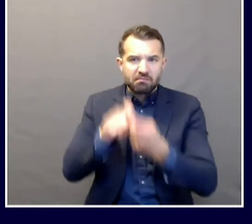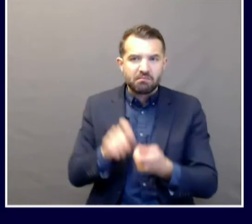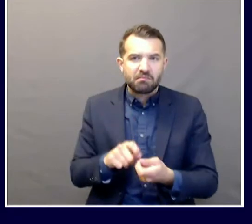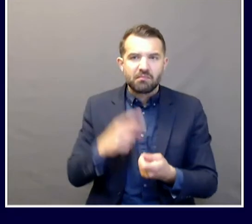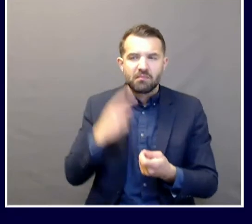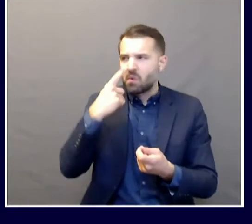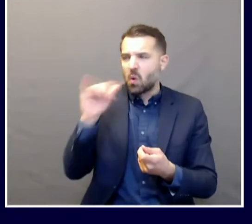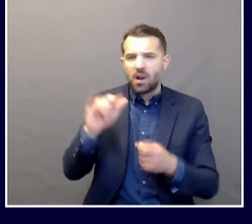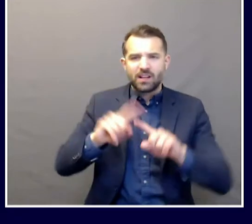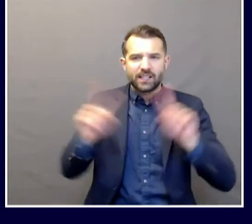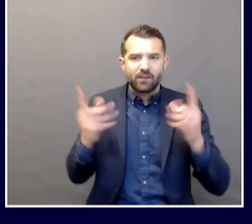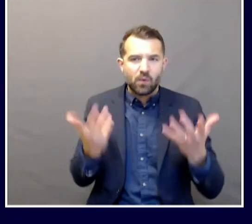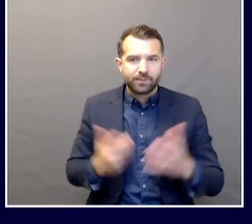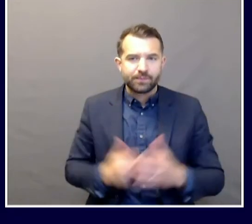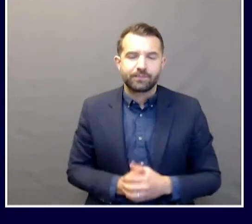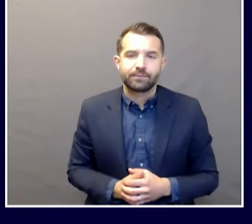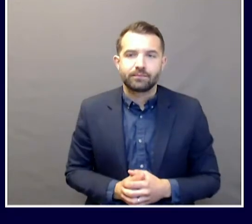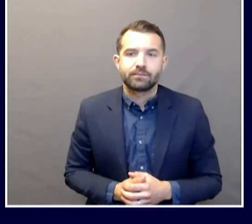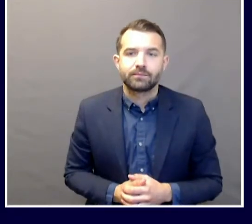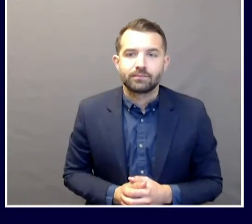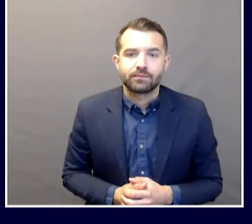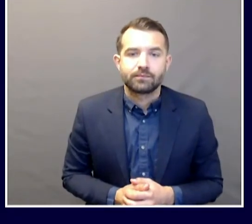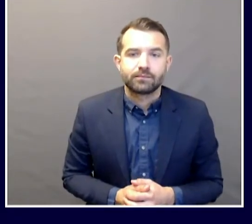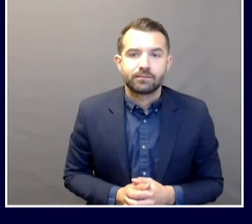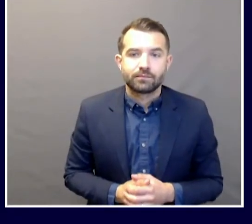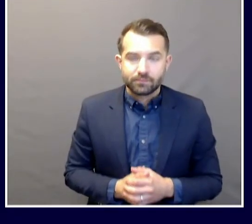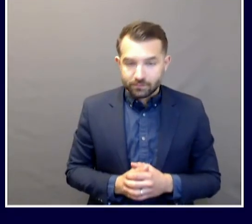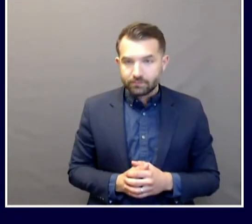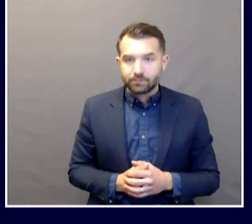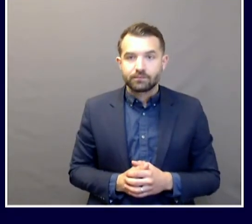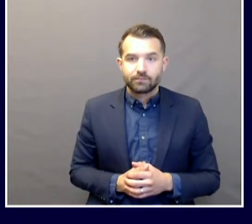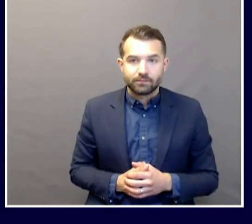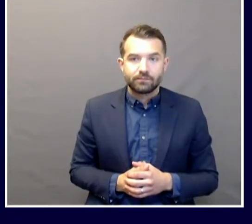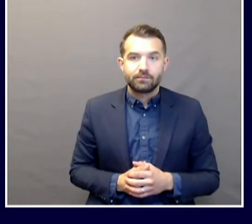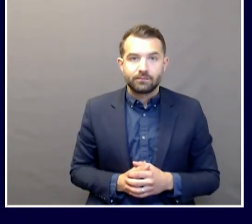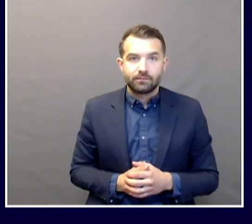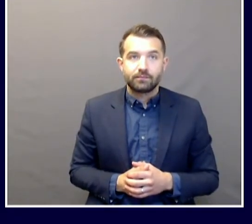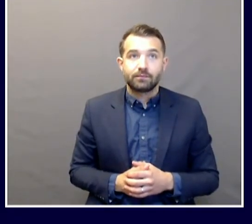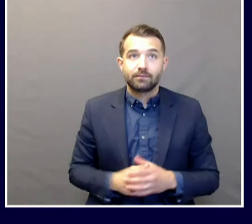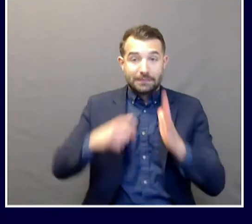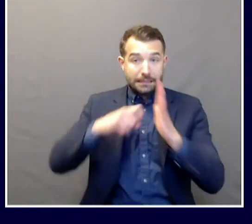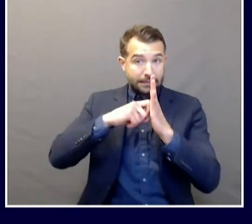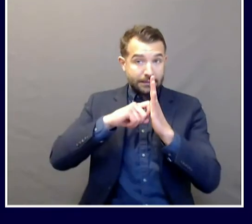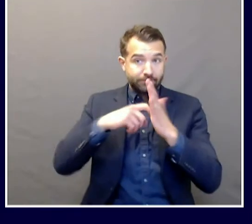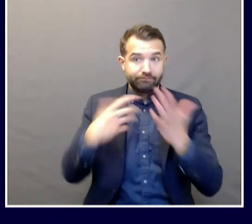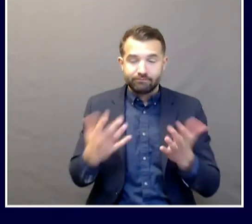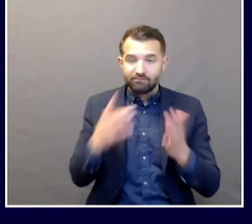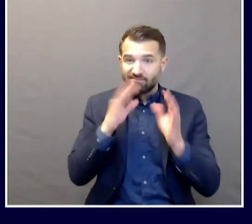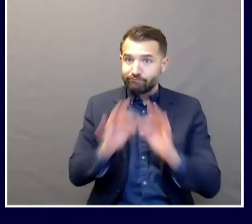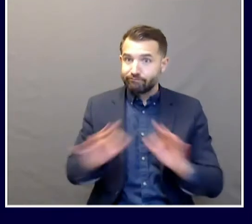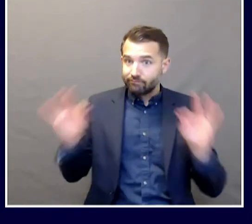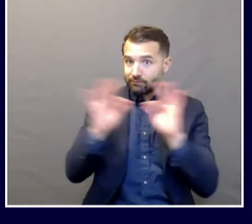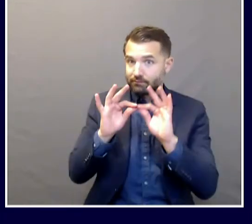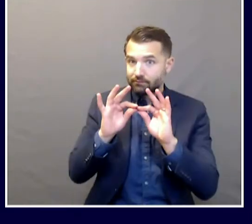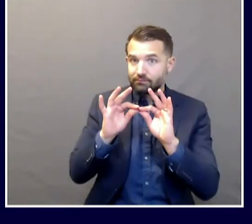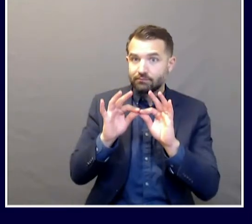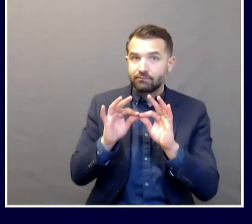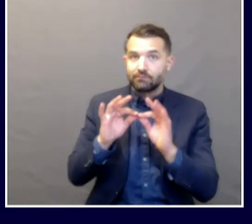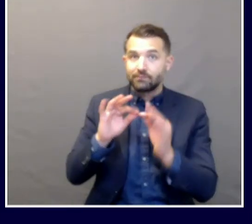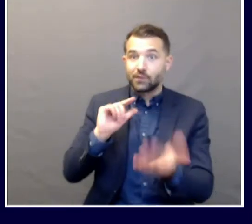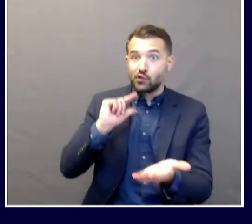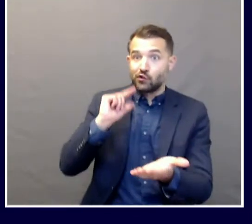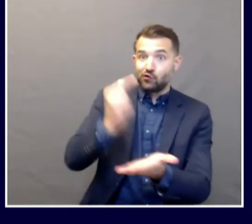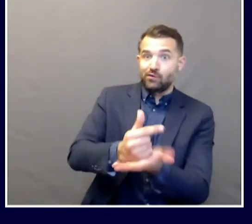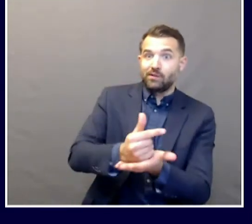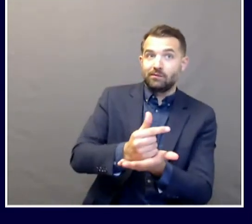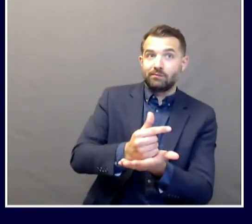I think the key as we think about summer gatherings, whether it is a graduation event or the other things that we love to do outside,